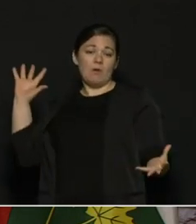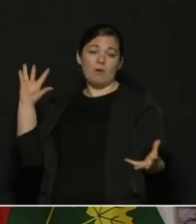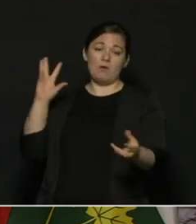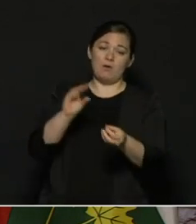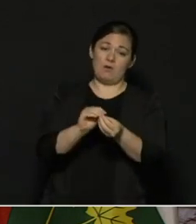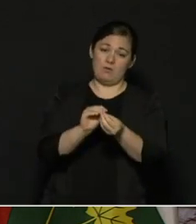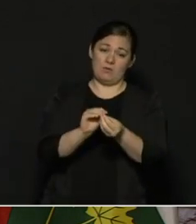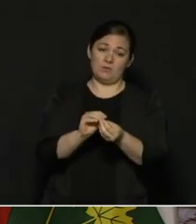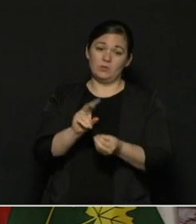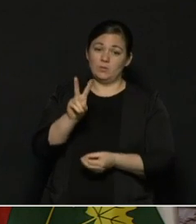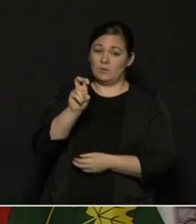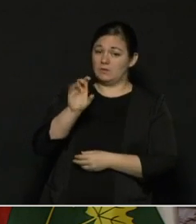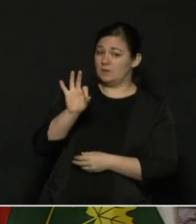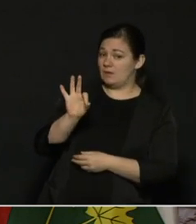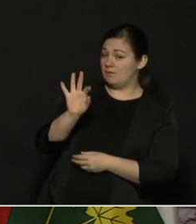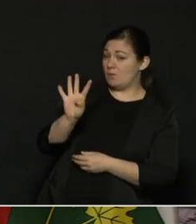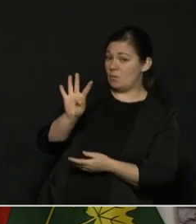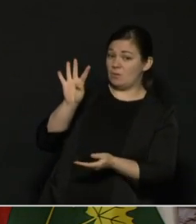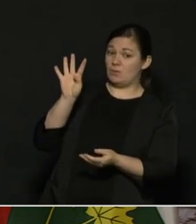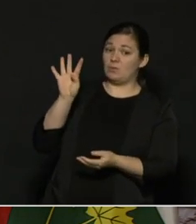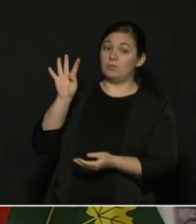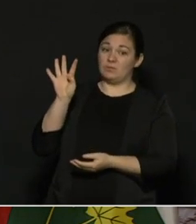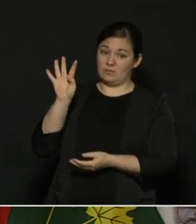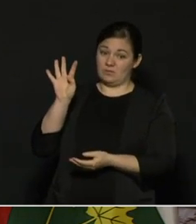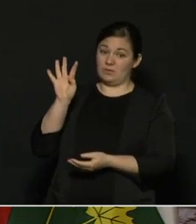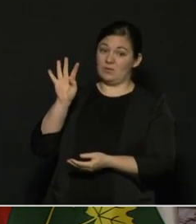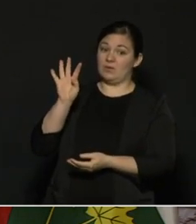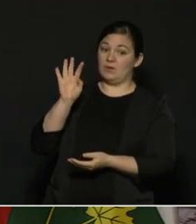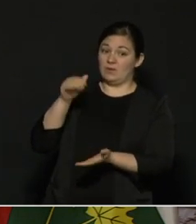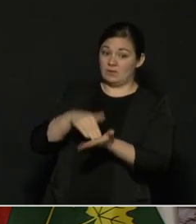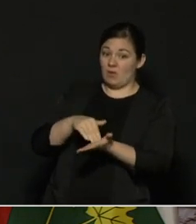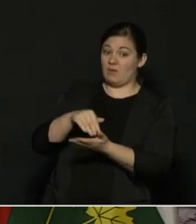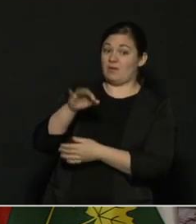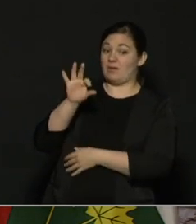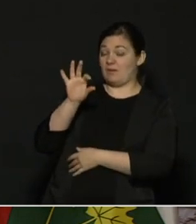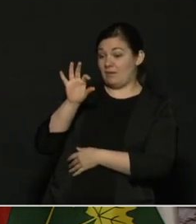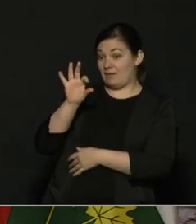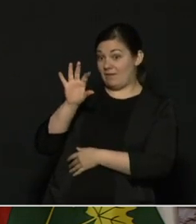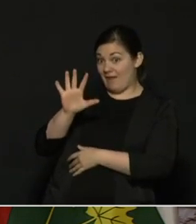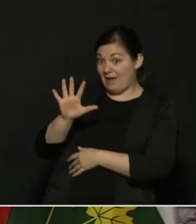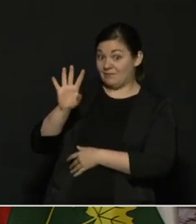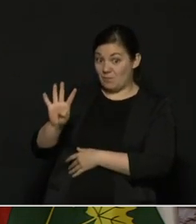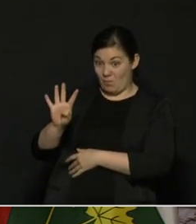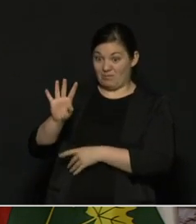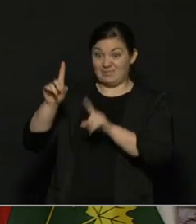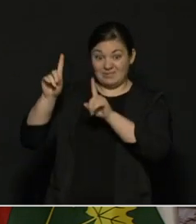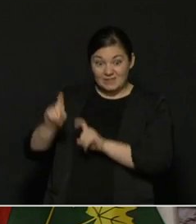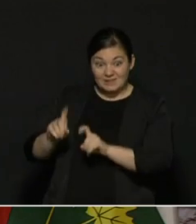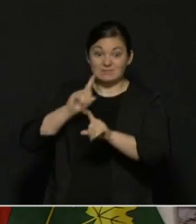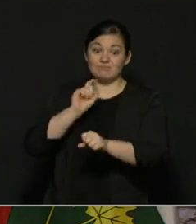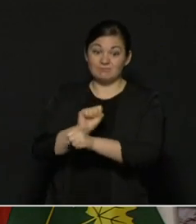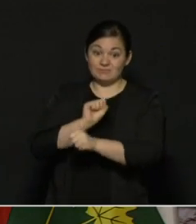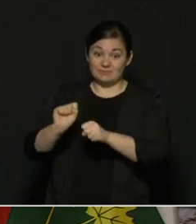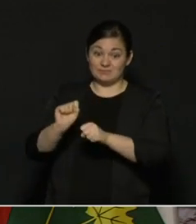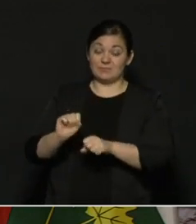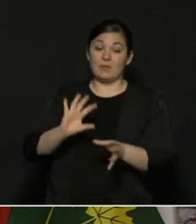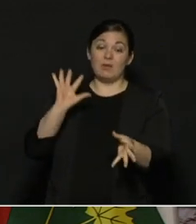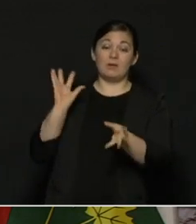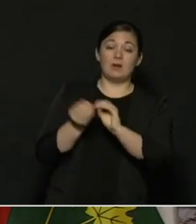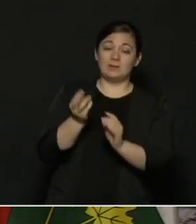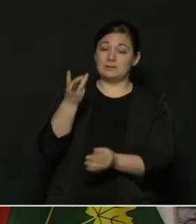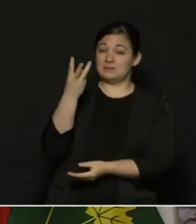294,054 tests. Yesterday we reached a new high, having done 16,532 tests, and there's still just